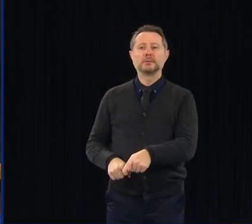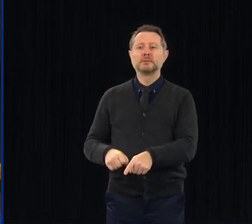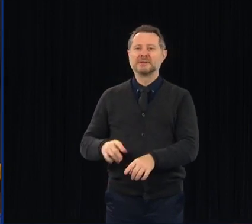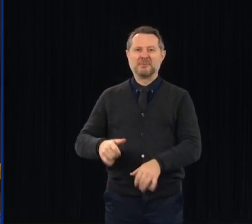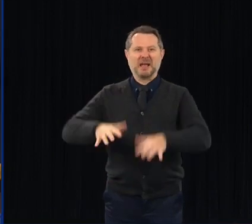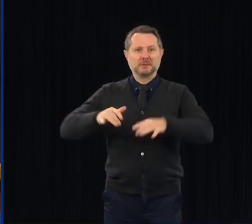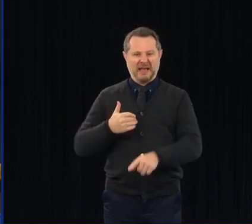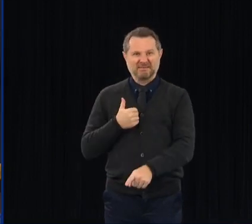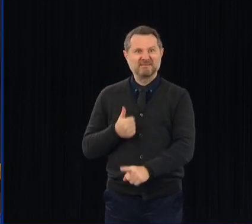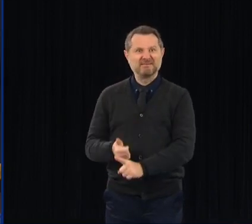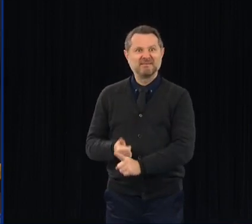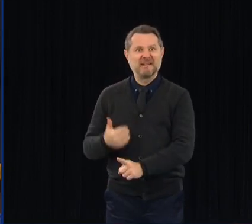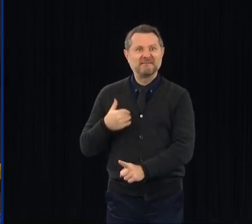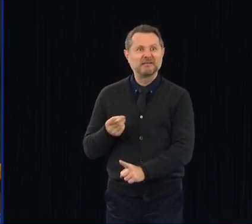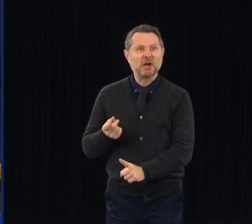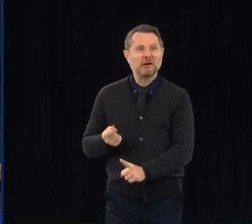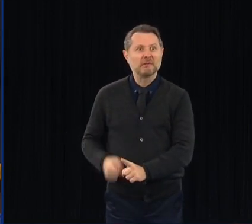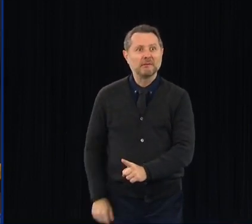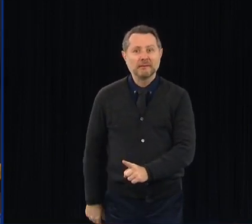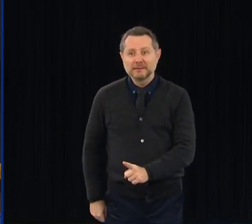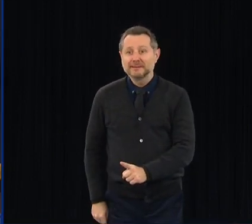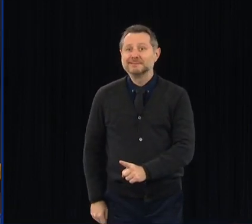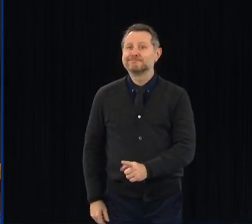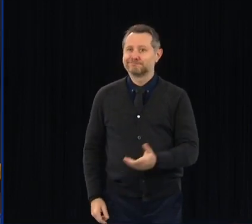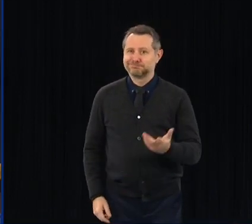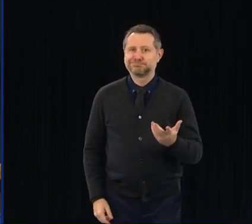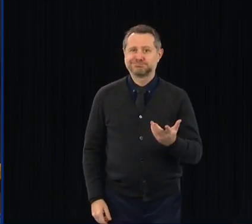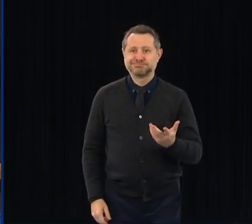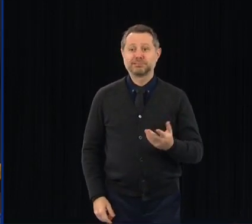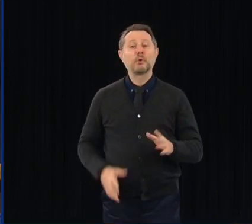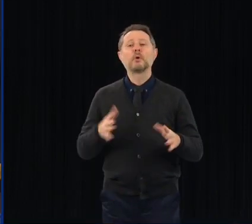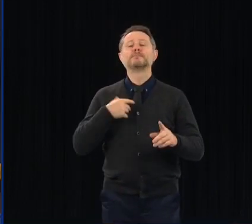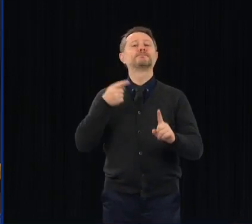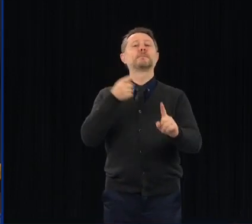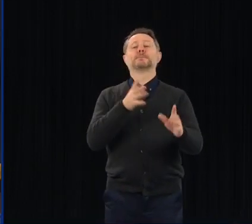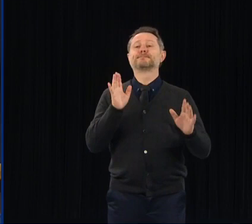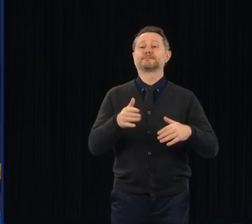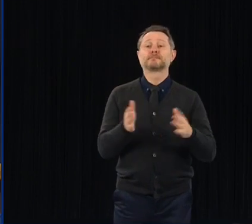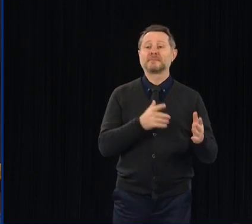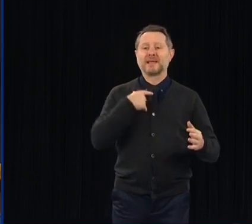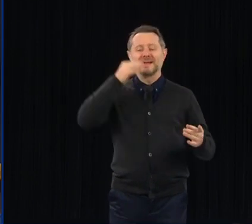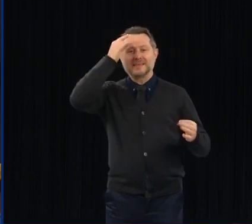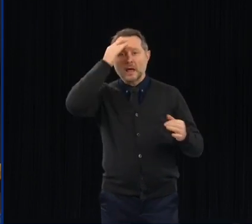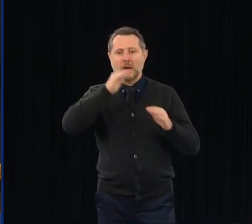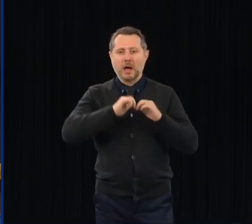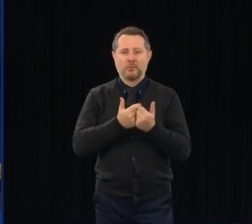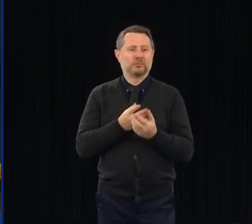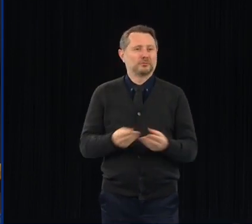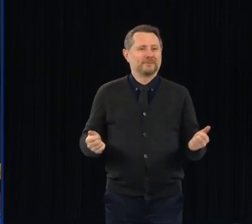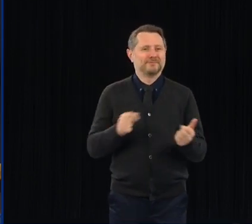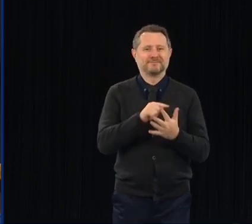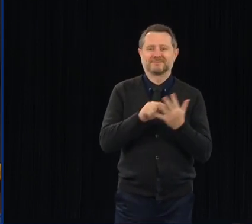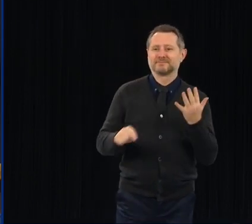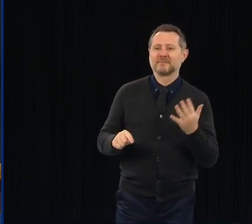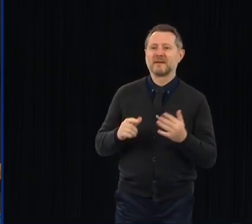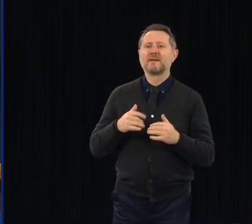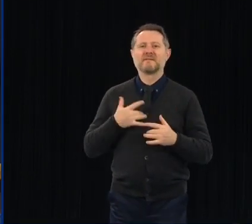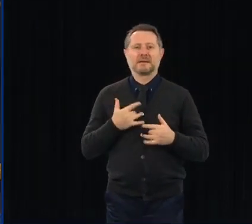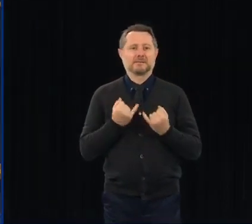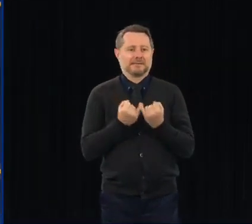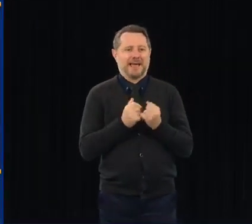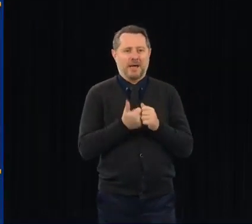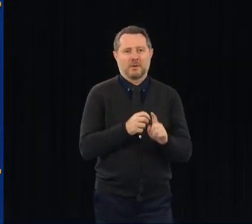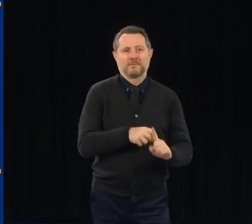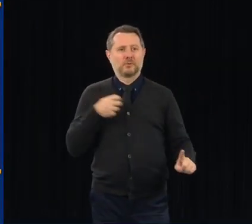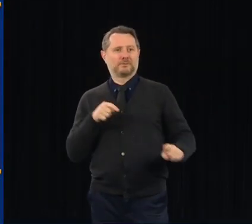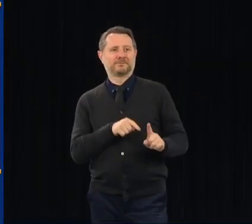going to run. Think of ways to deal with it. I don't have any great answer. But a little perspective on the